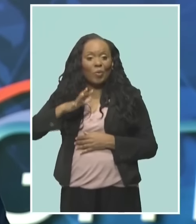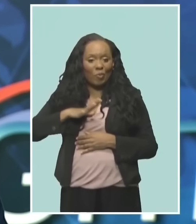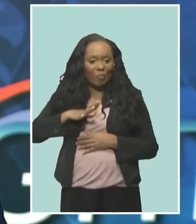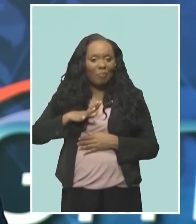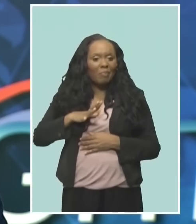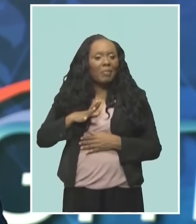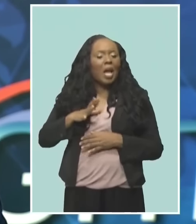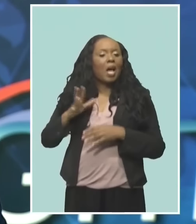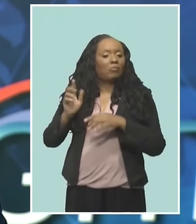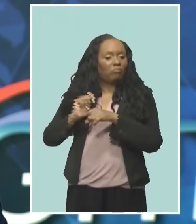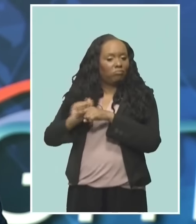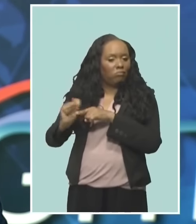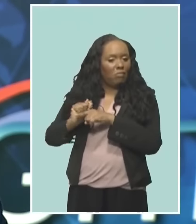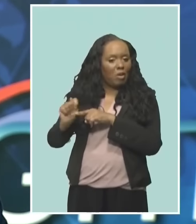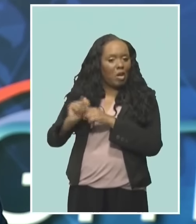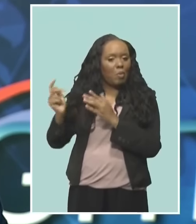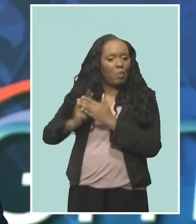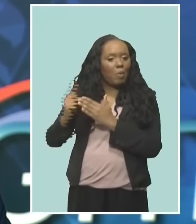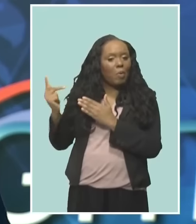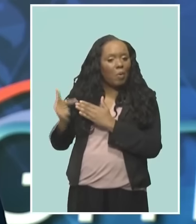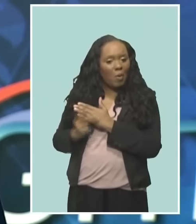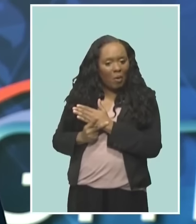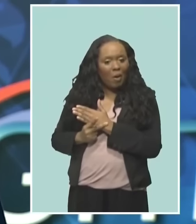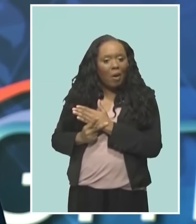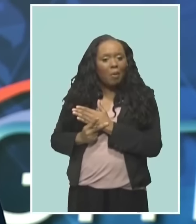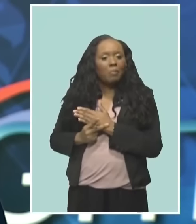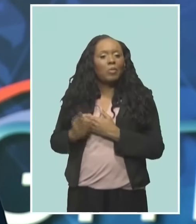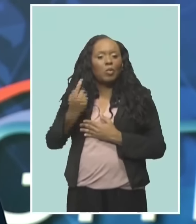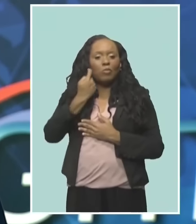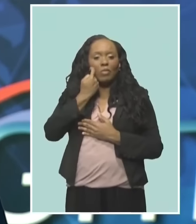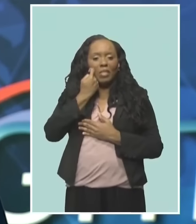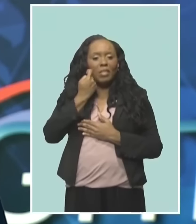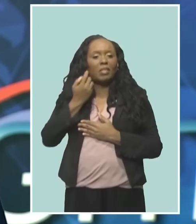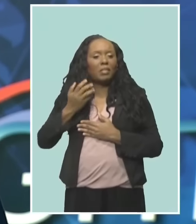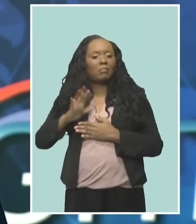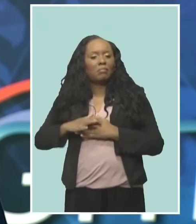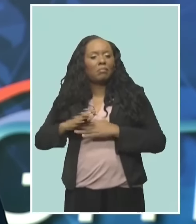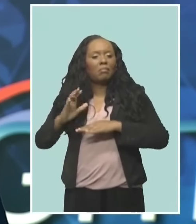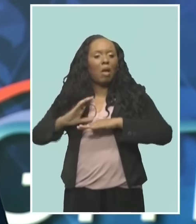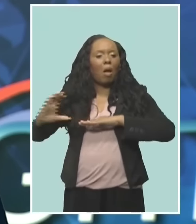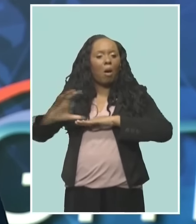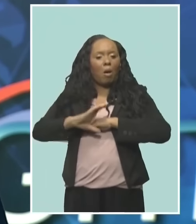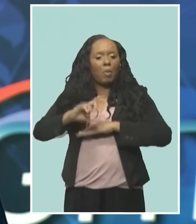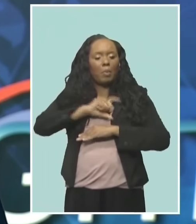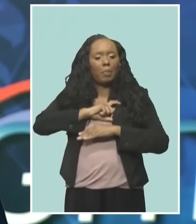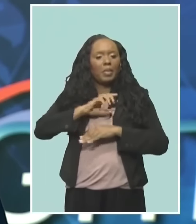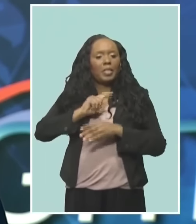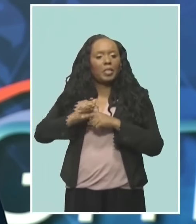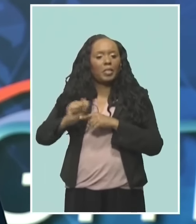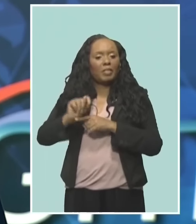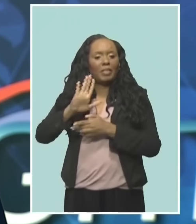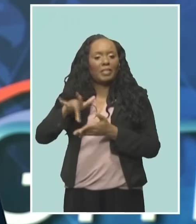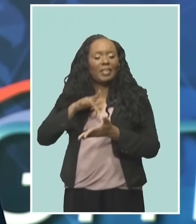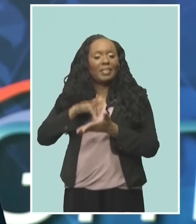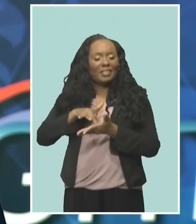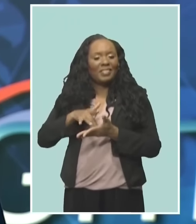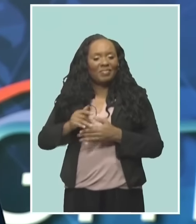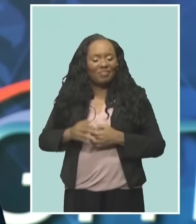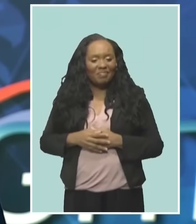of Initial Training Course 148 at the Regional Police Training Center. Kishmar Singist has the